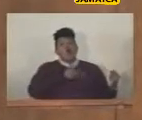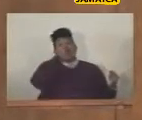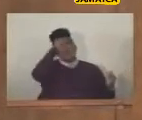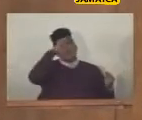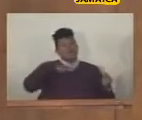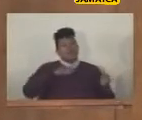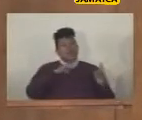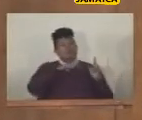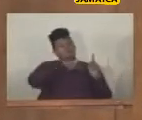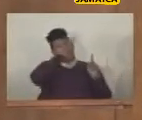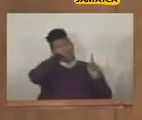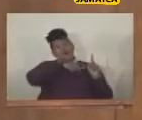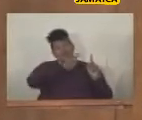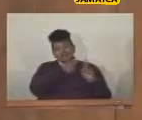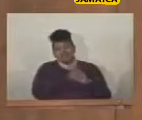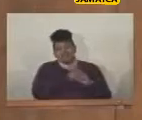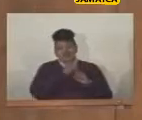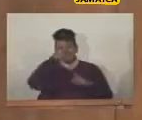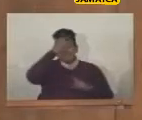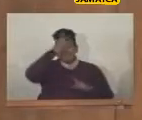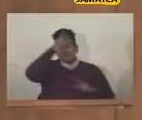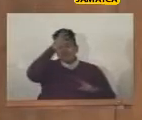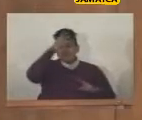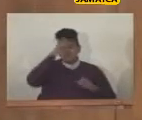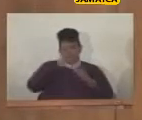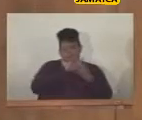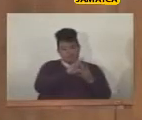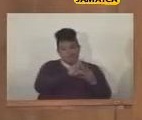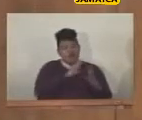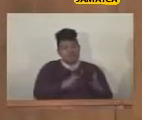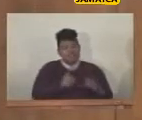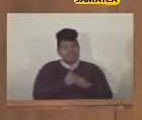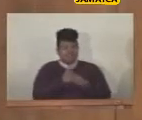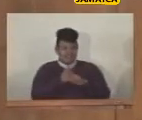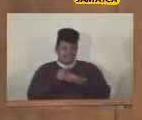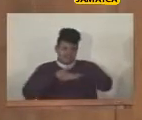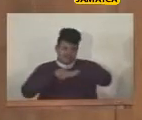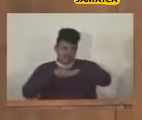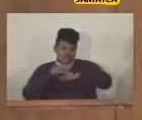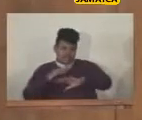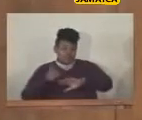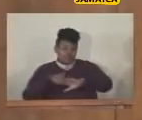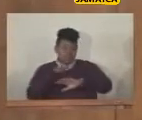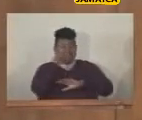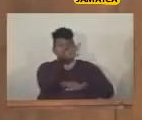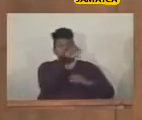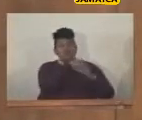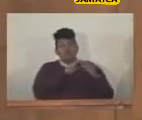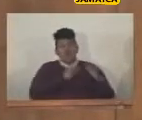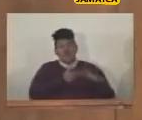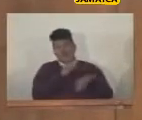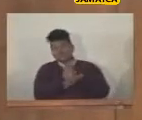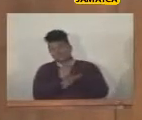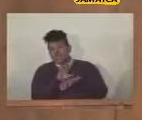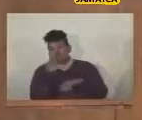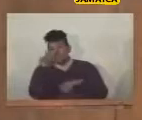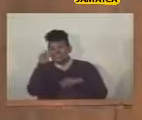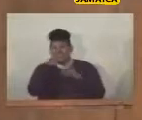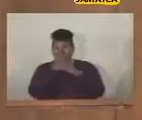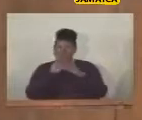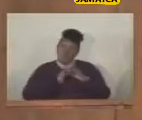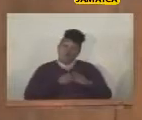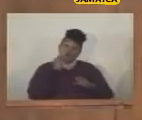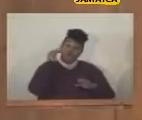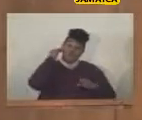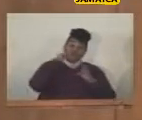prosperity, or 9-night, rum, Pepsi, chariot funeral.